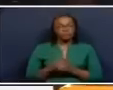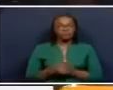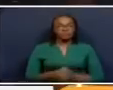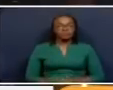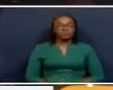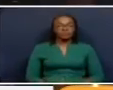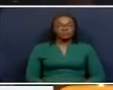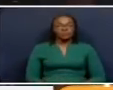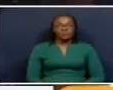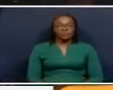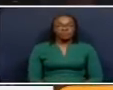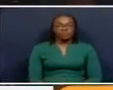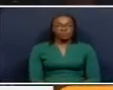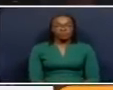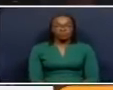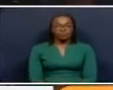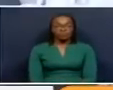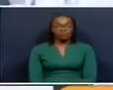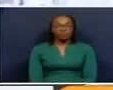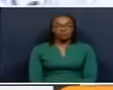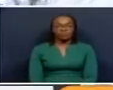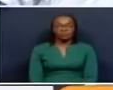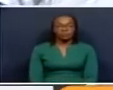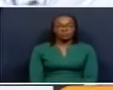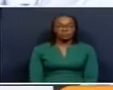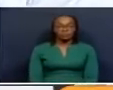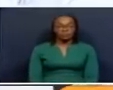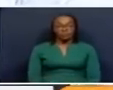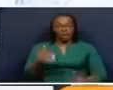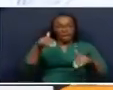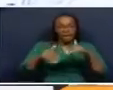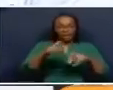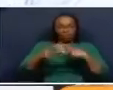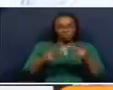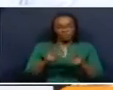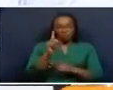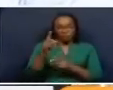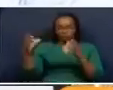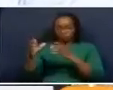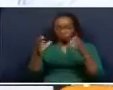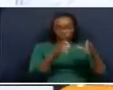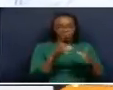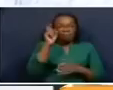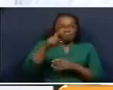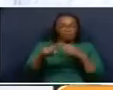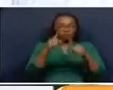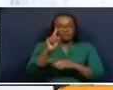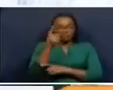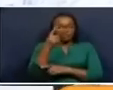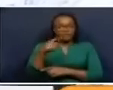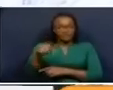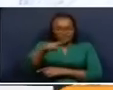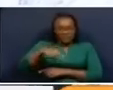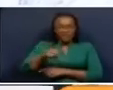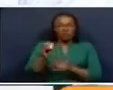electoral process, does one side or the other have to win outright in the first round, Dr. Ari,